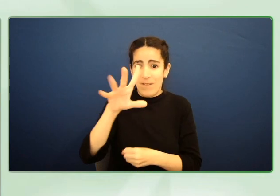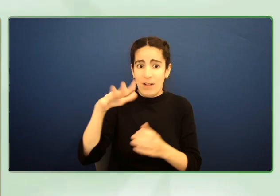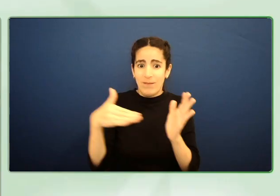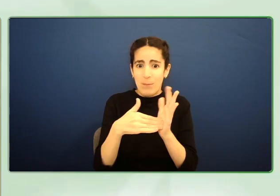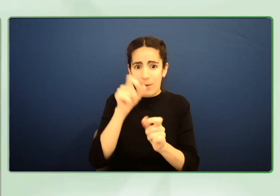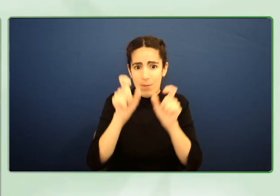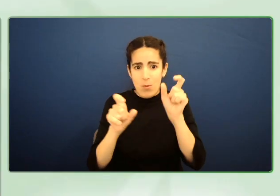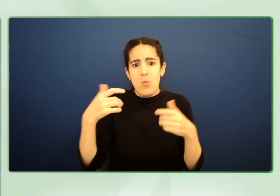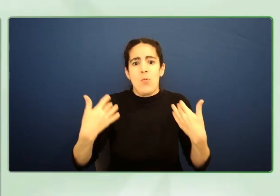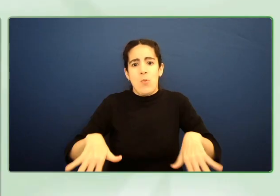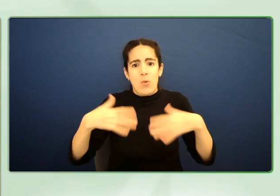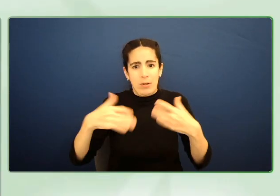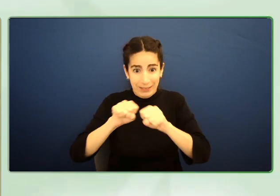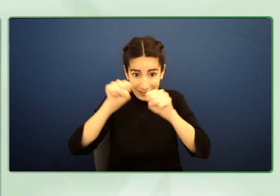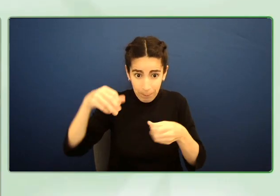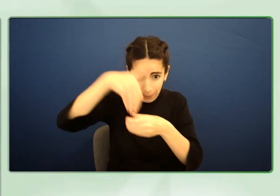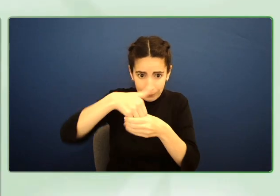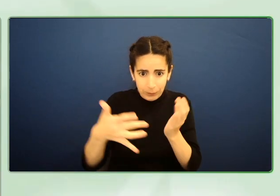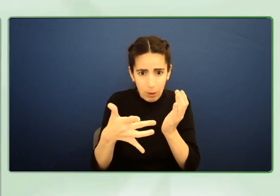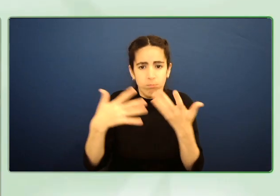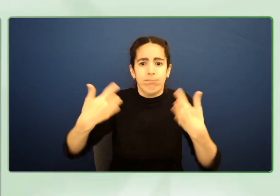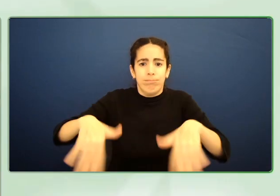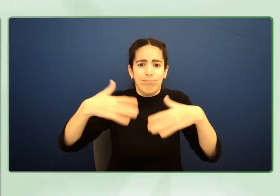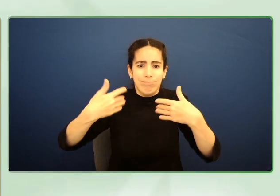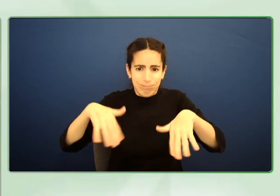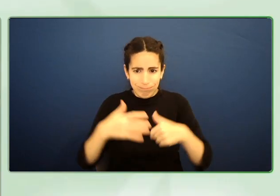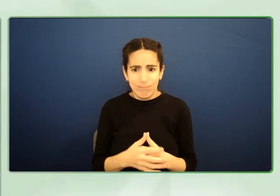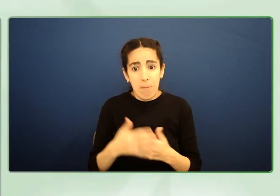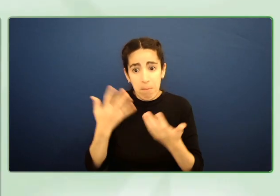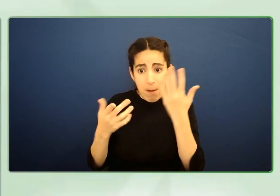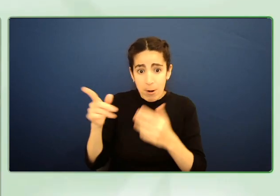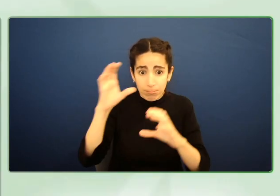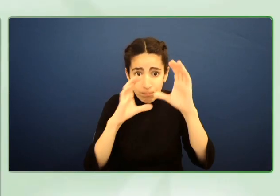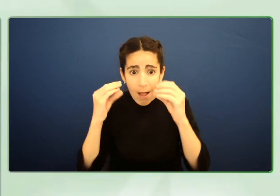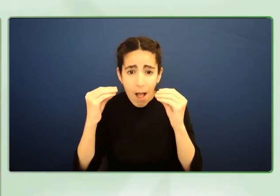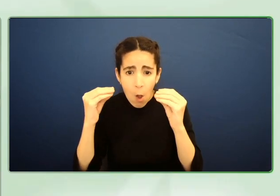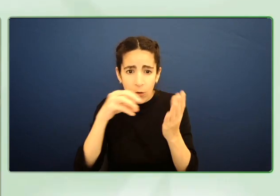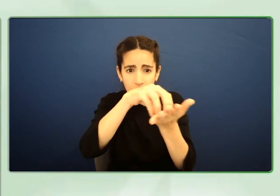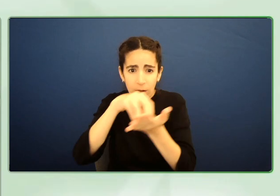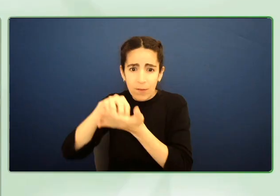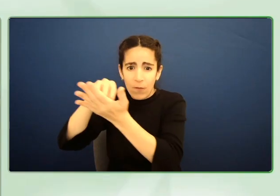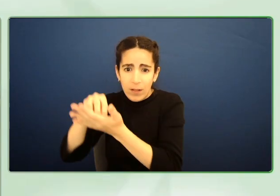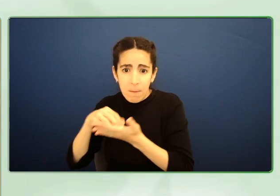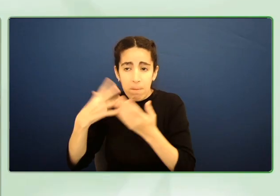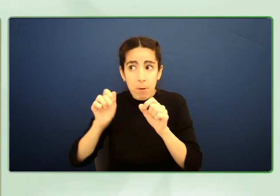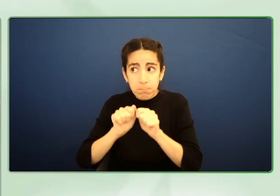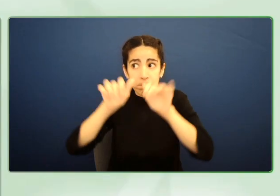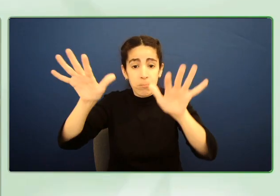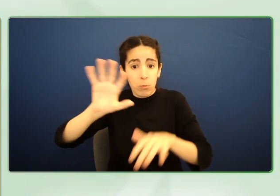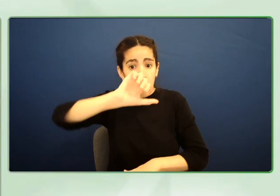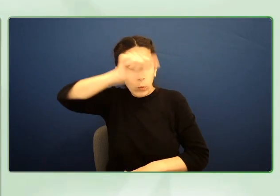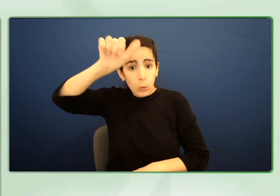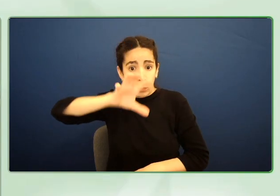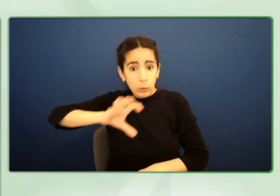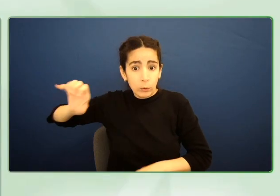you may start looking at funding models when you move to different countries to scale? Because your running costs will Yes, increase. we are currently fundraising for the region,